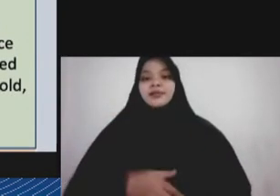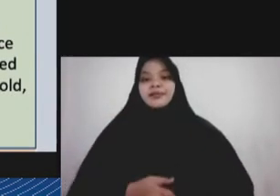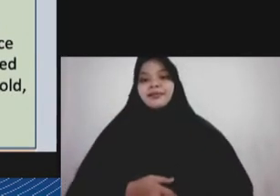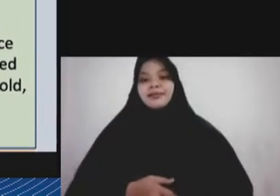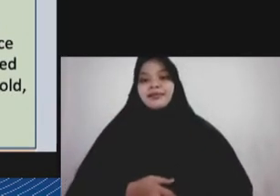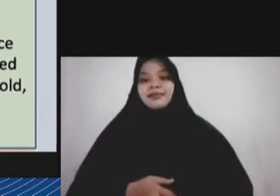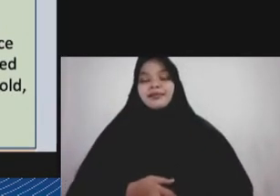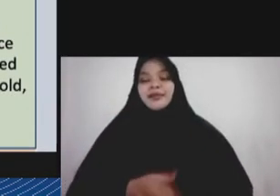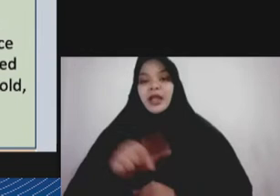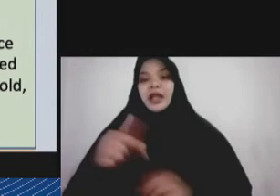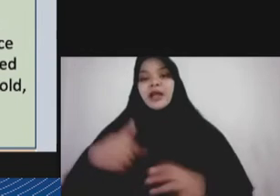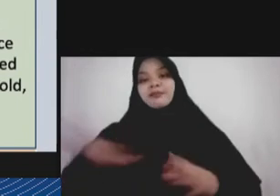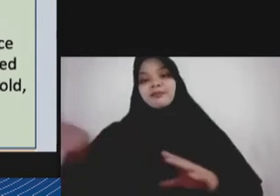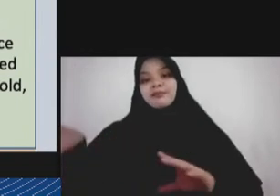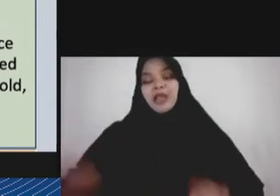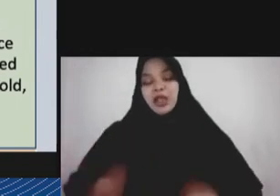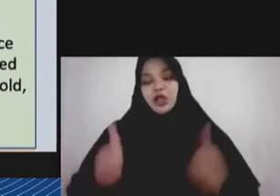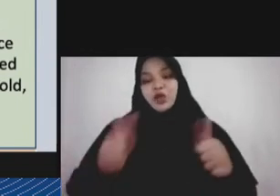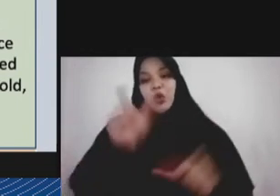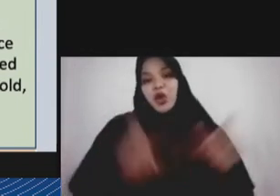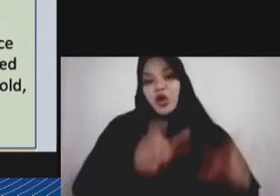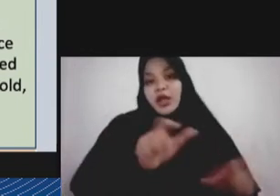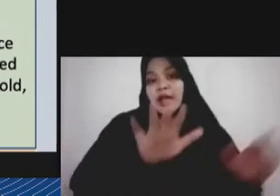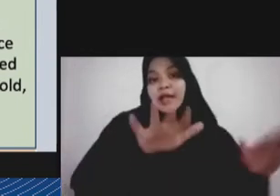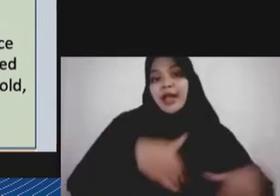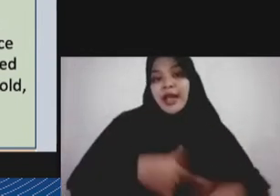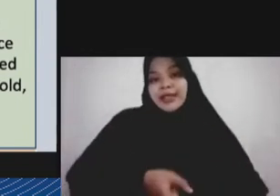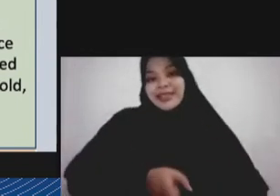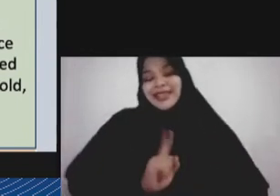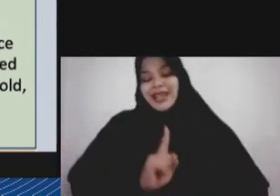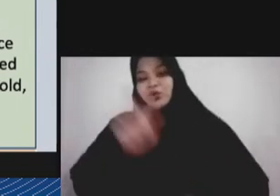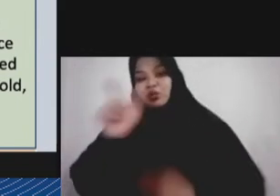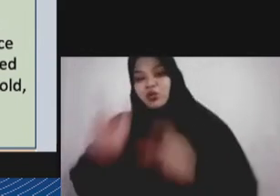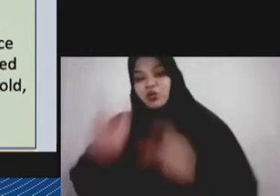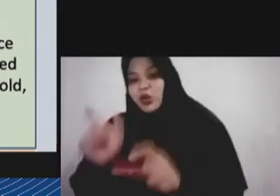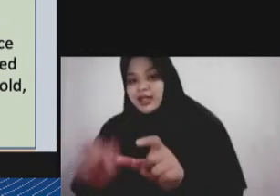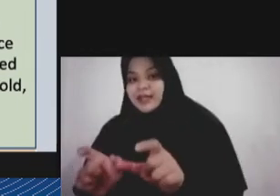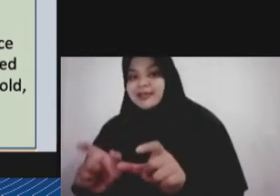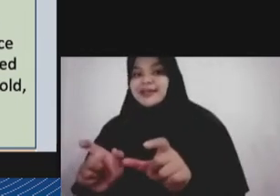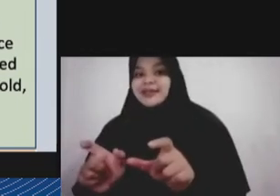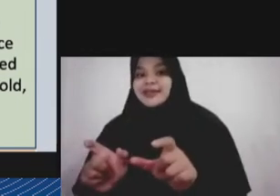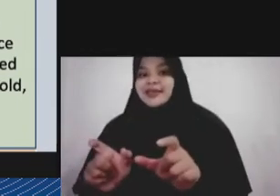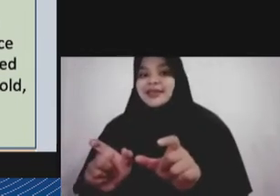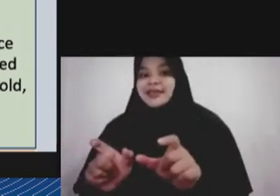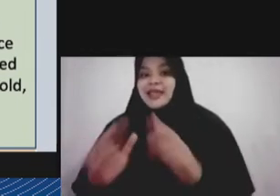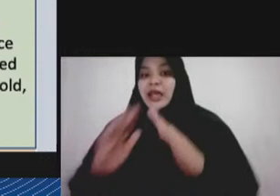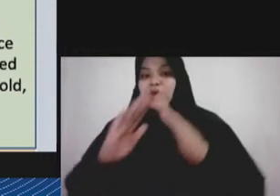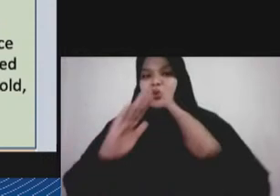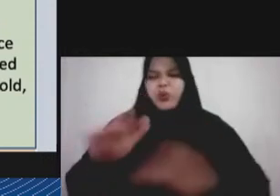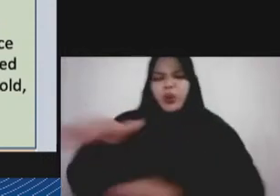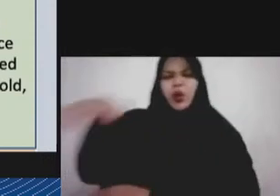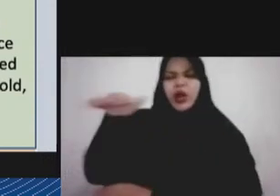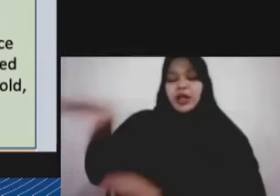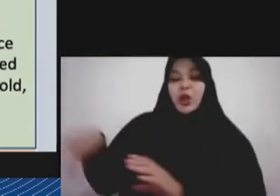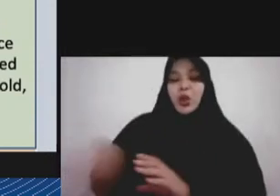life. Forms of the rights of women who have experienced acts of domestic violence include getting protection from